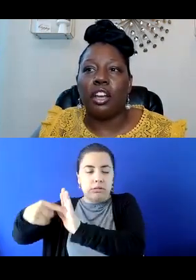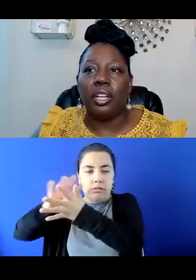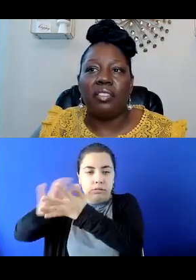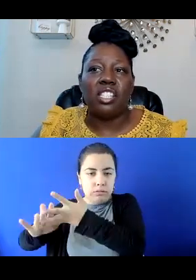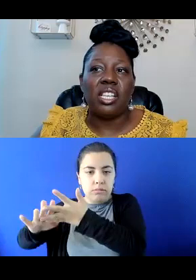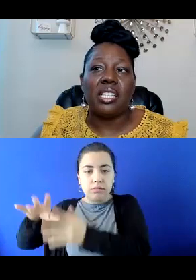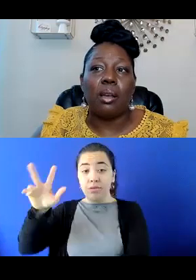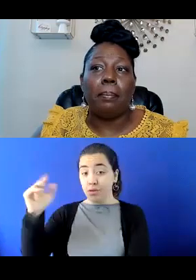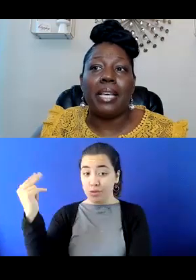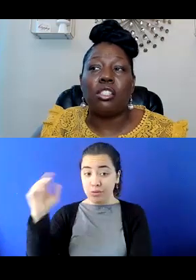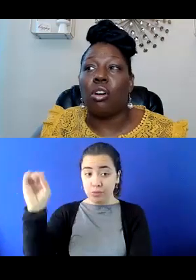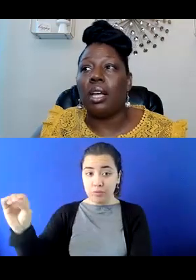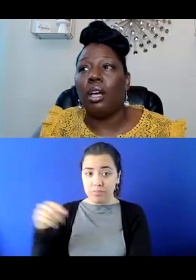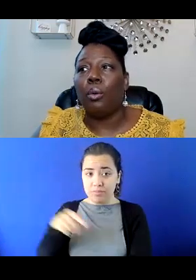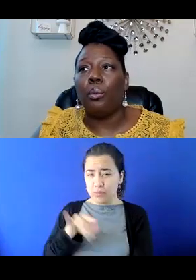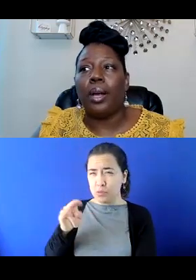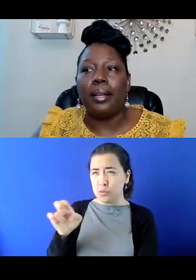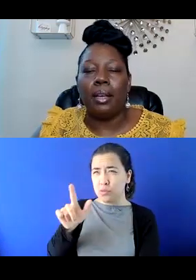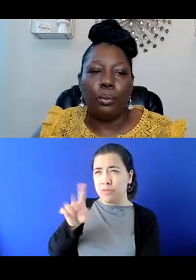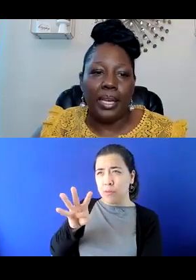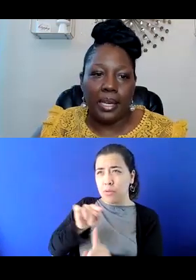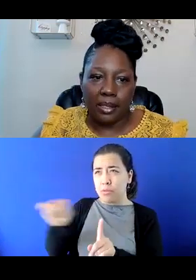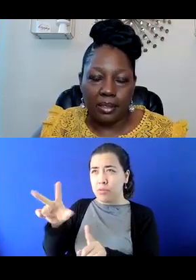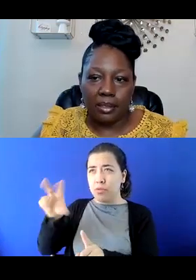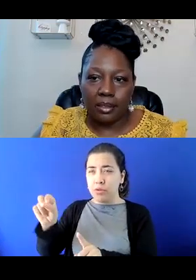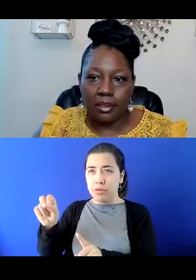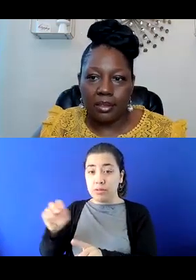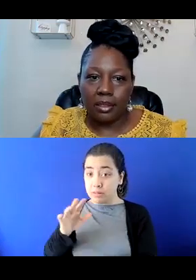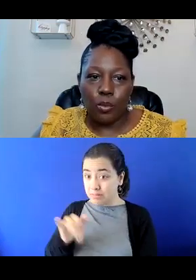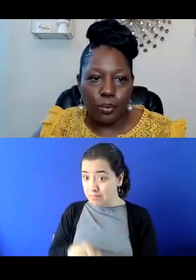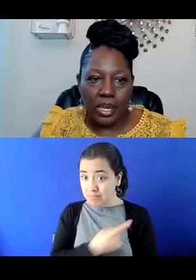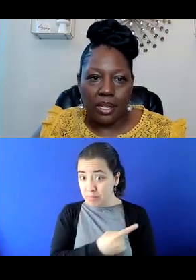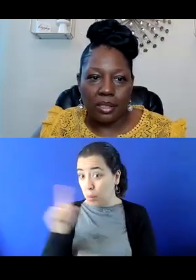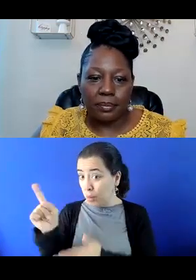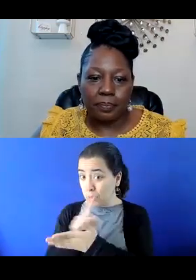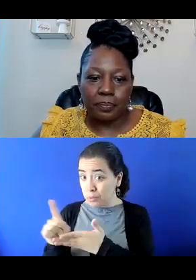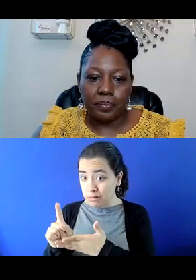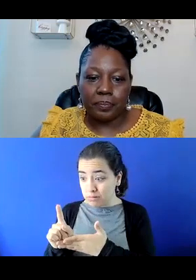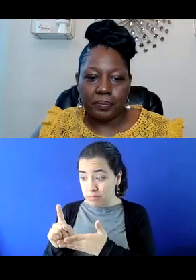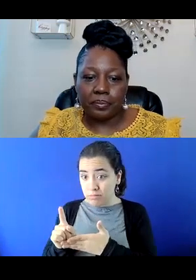through the 30th. This is based on 1 week. 1 week.